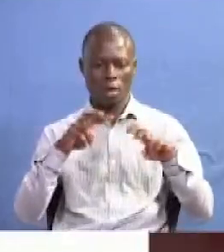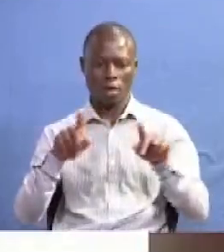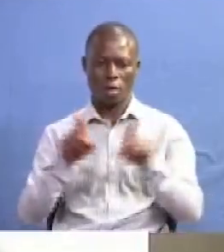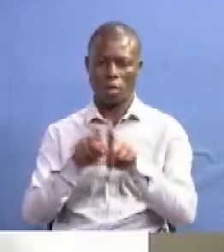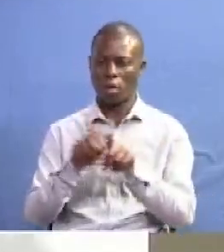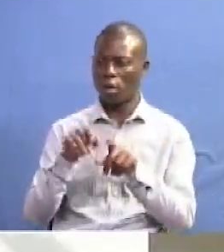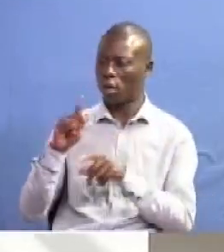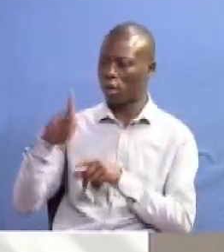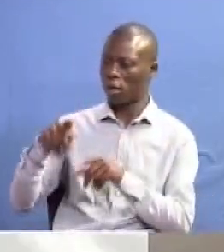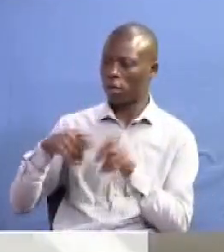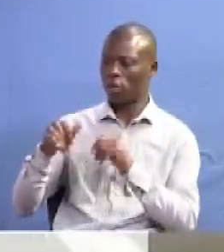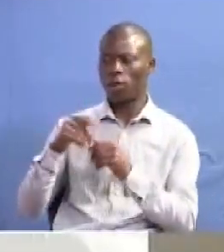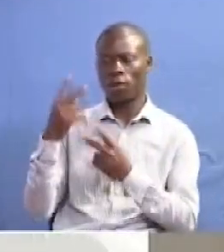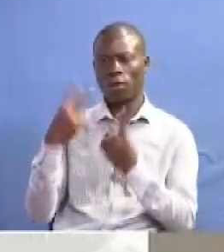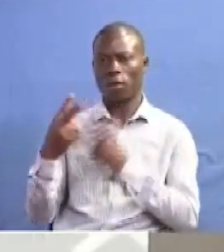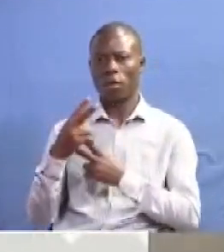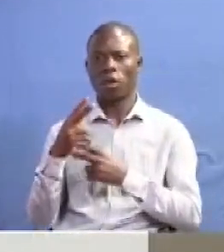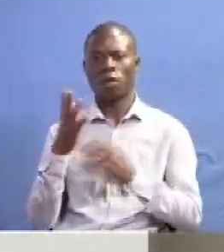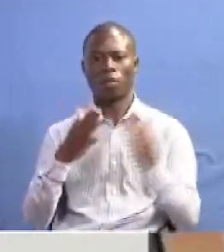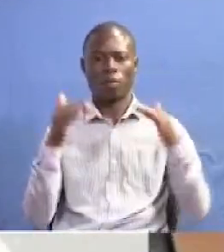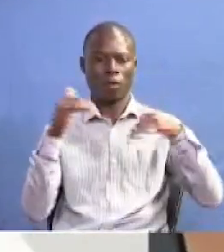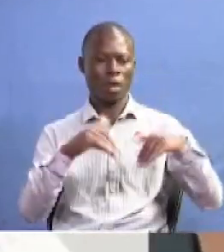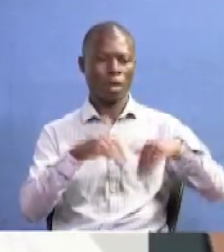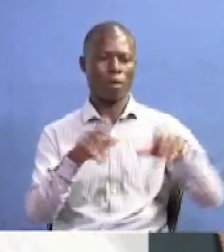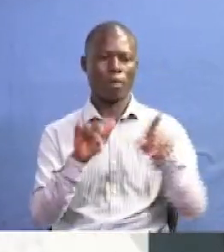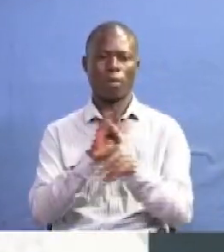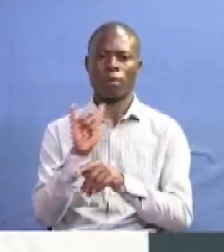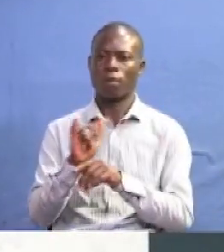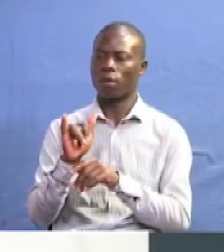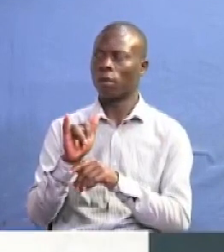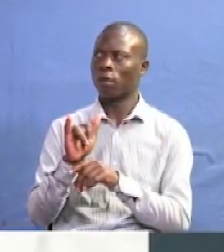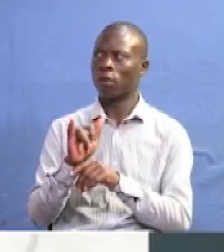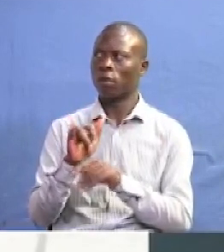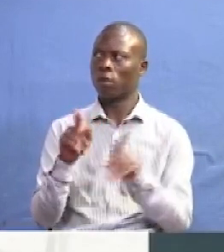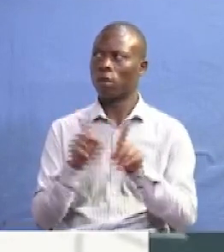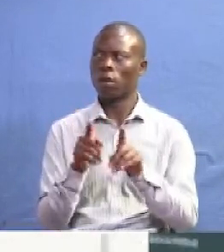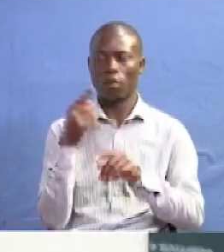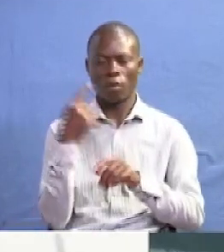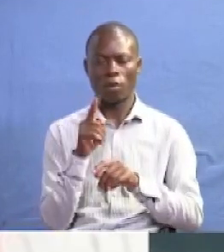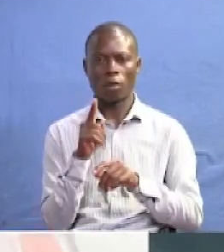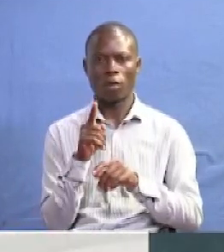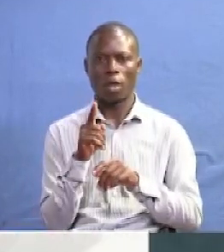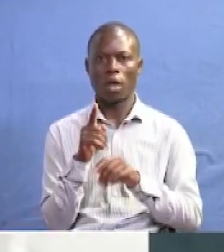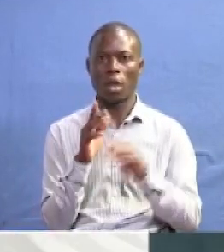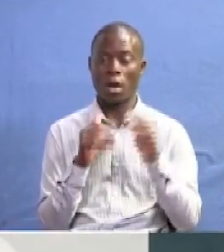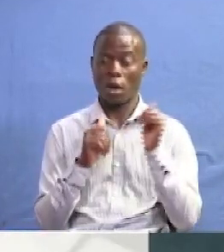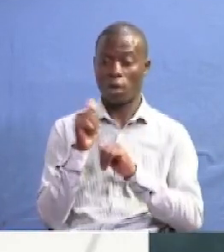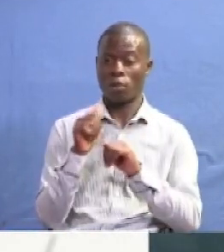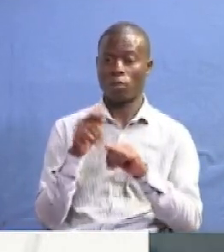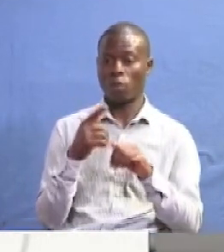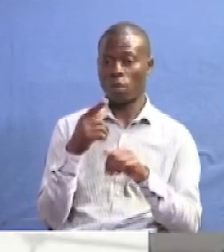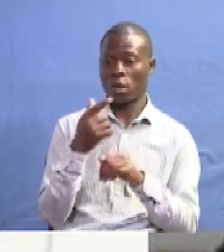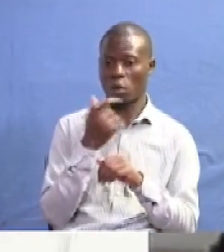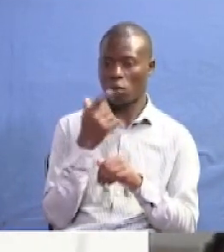still ongoing at the suspect's home and the dumping sites, remaining an active crime scene. Through a statement on X,